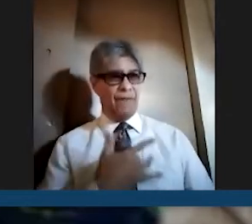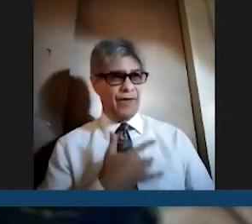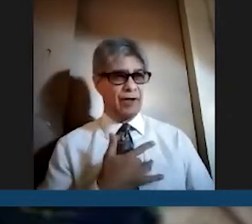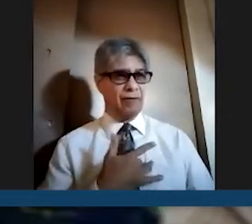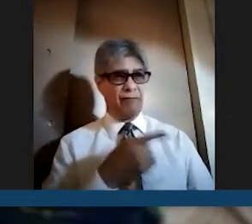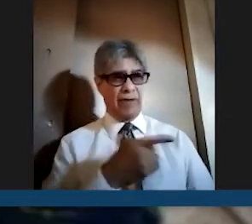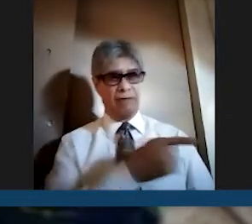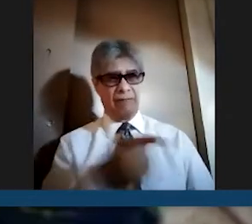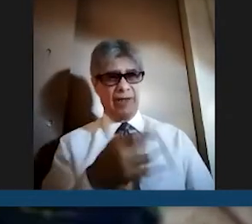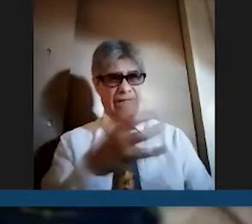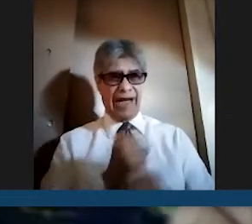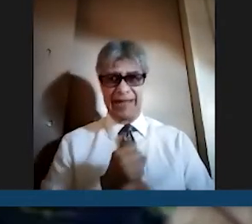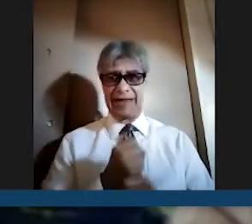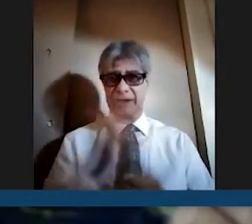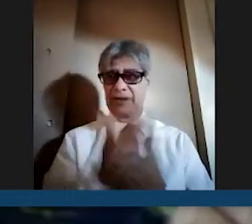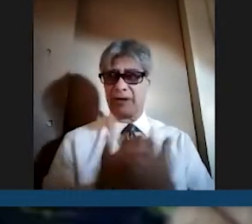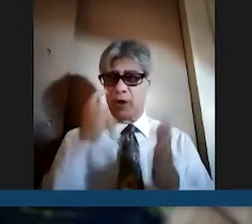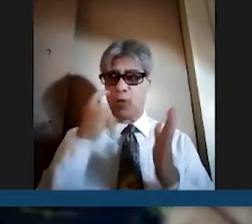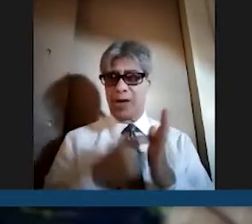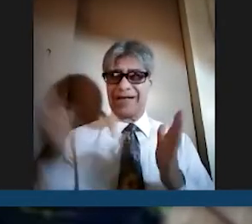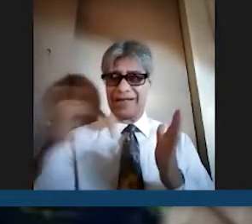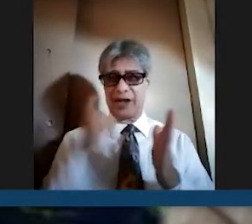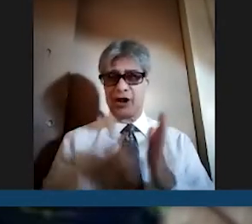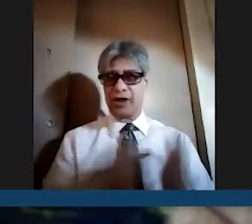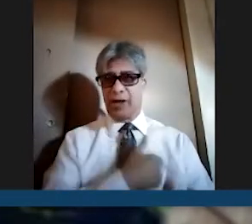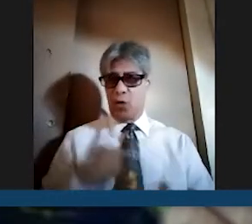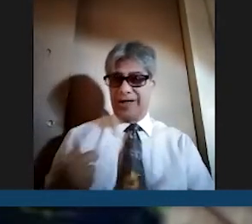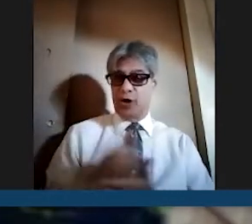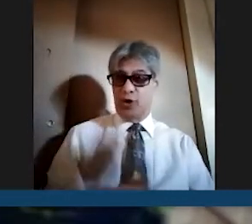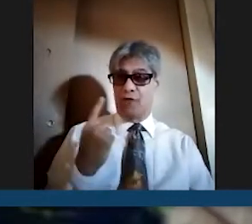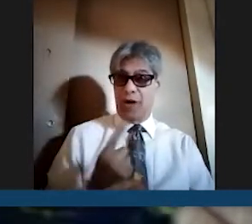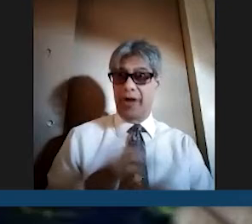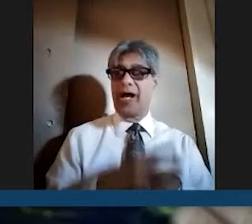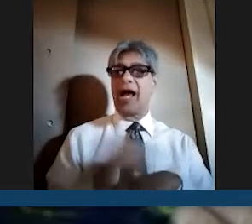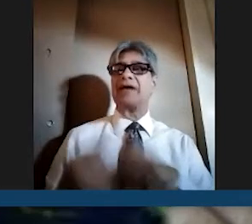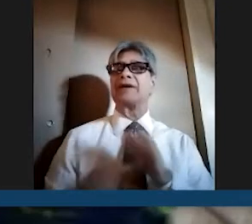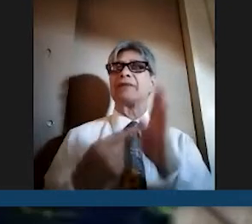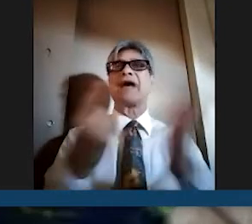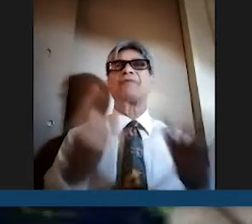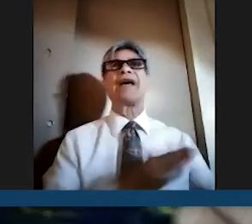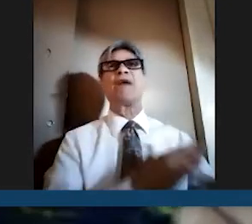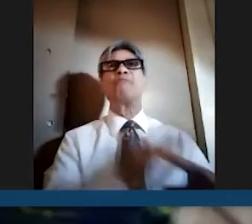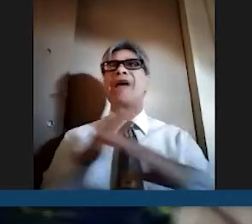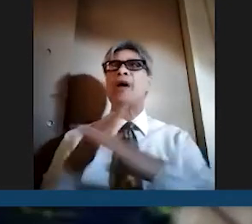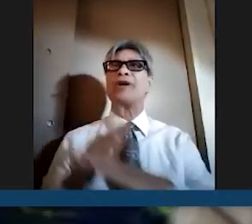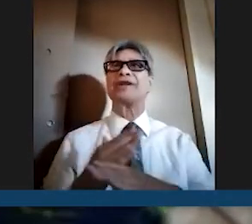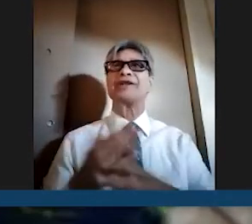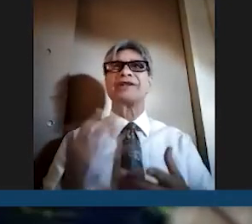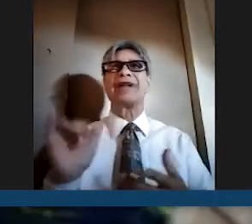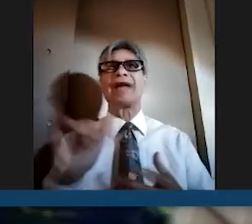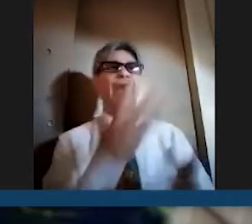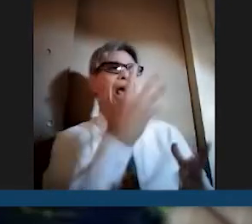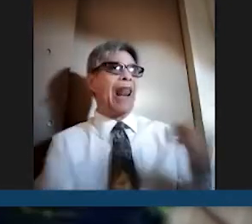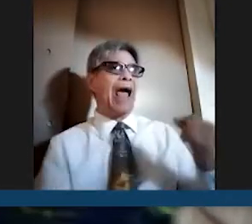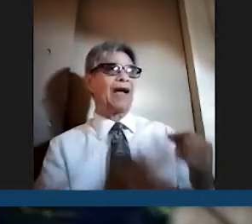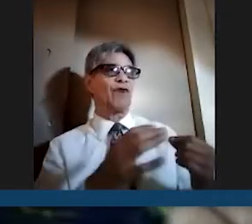we deserve, right? And so, you know, sometimes like the barriers is like the lack of collaboration